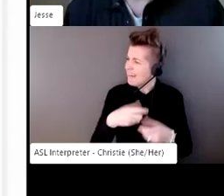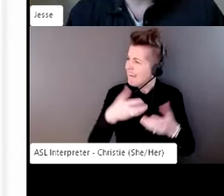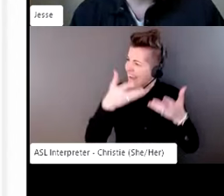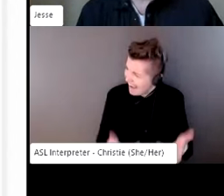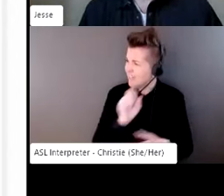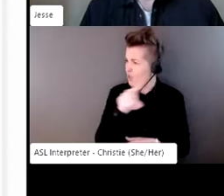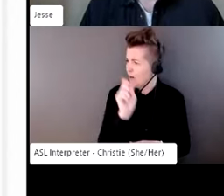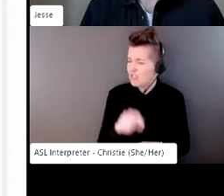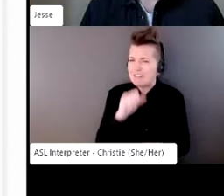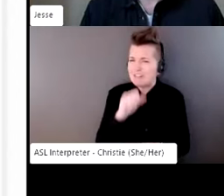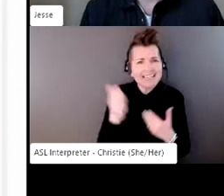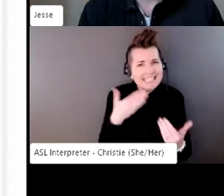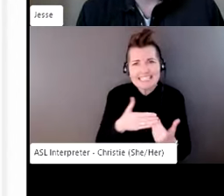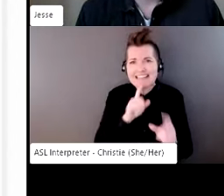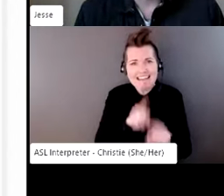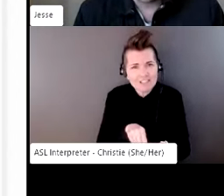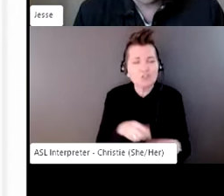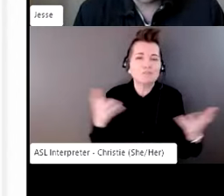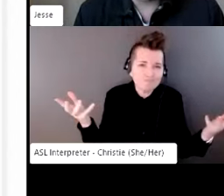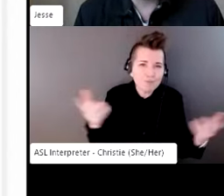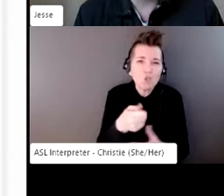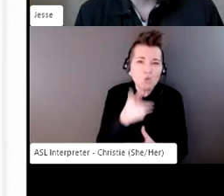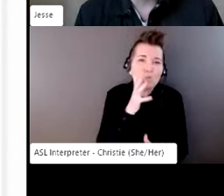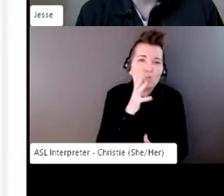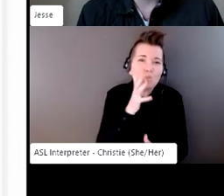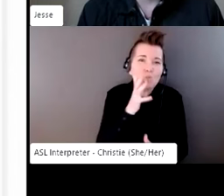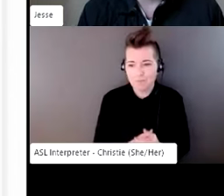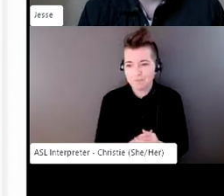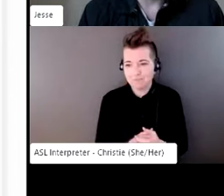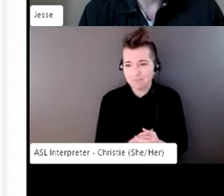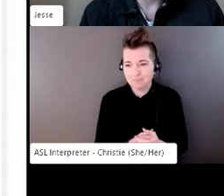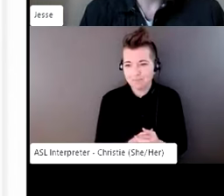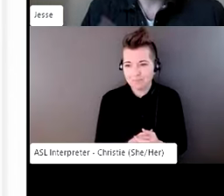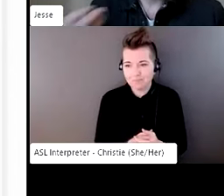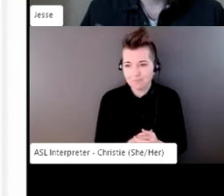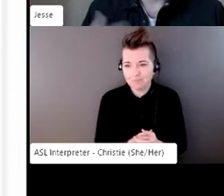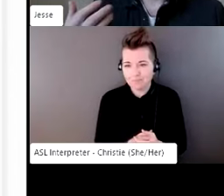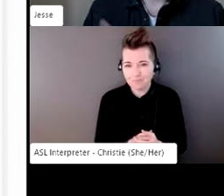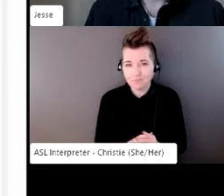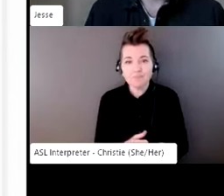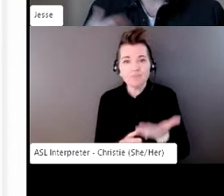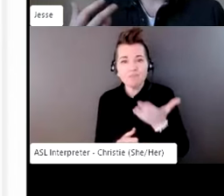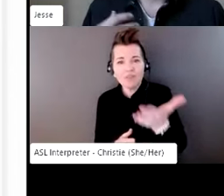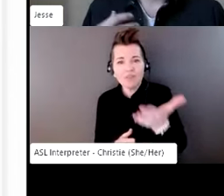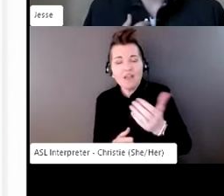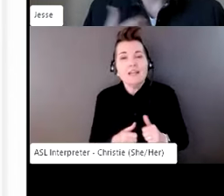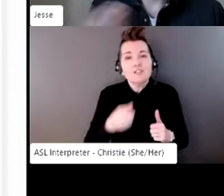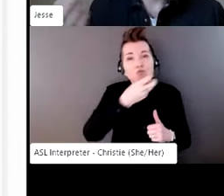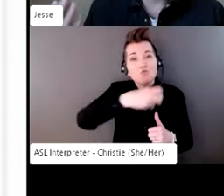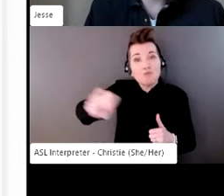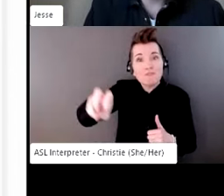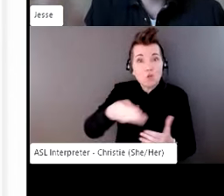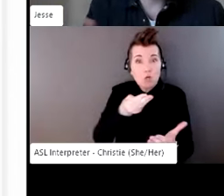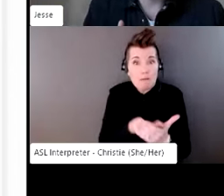And, you know, you can imagine doing these e-transfers, like here on the screen that you see, it can get not risky, but it can get sort of high stakes